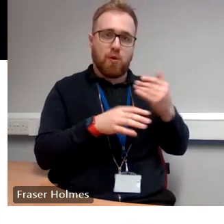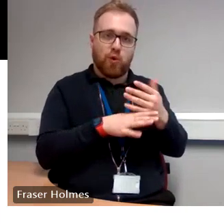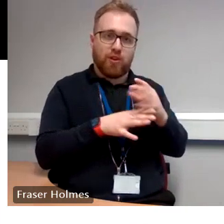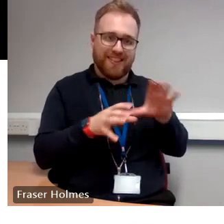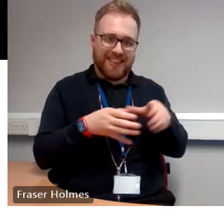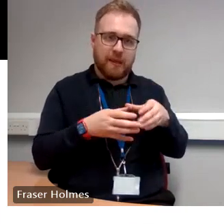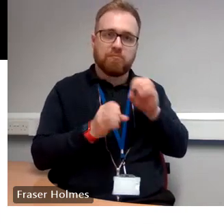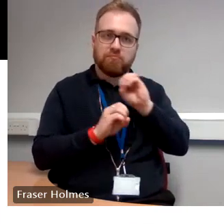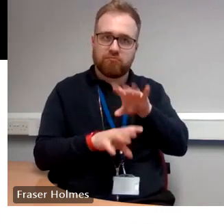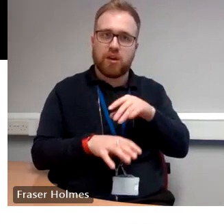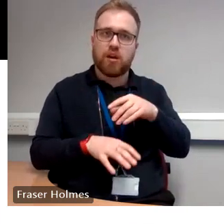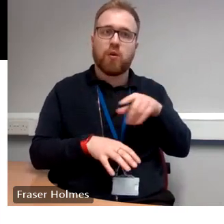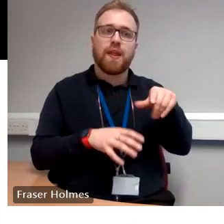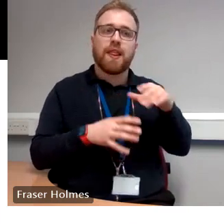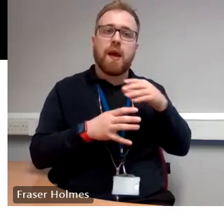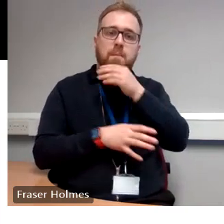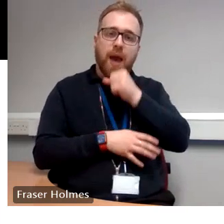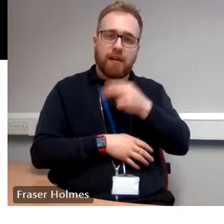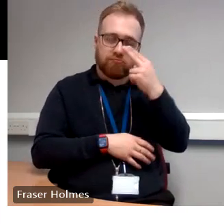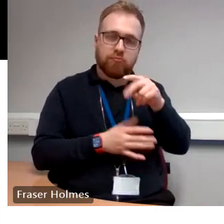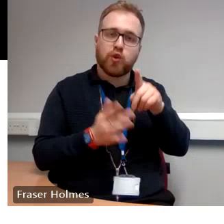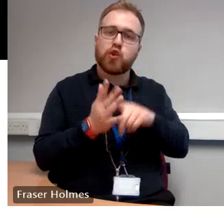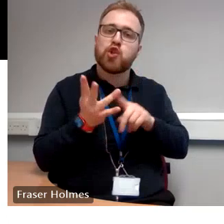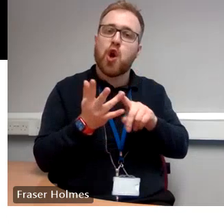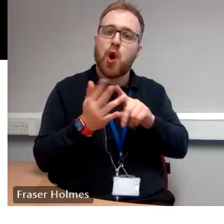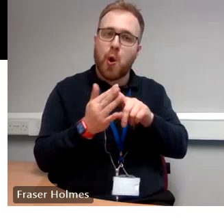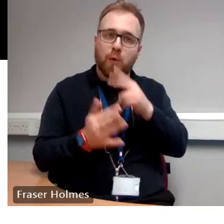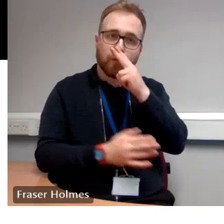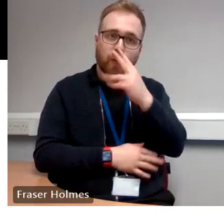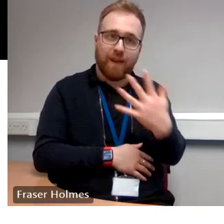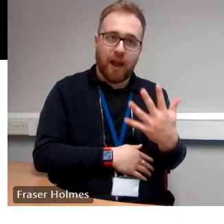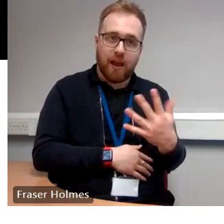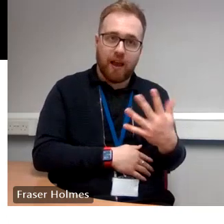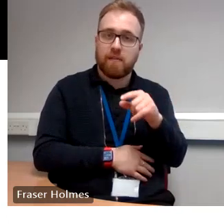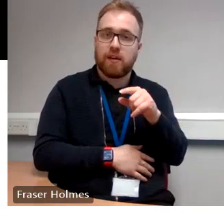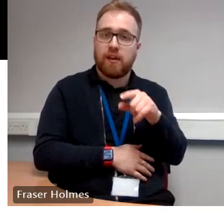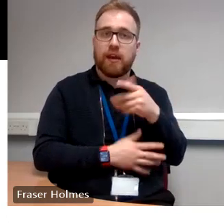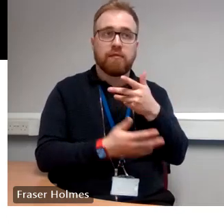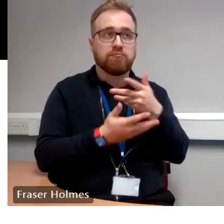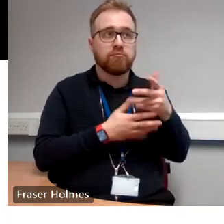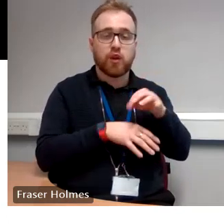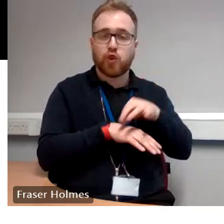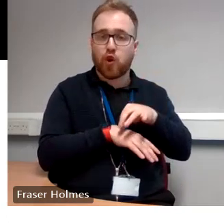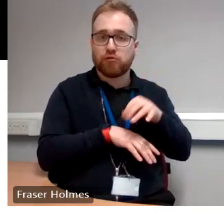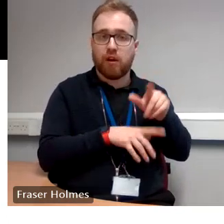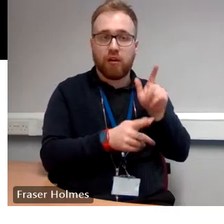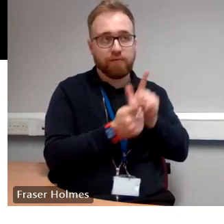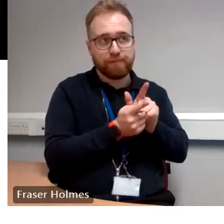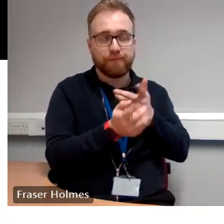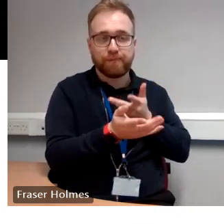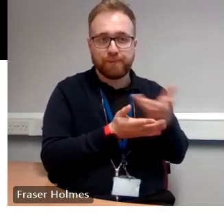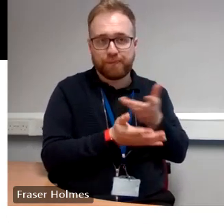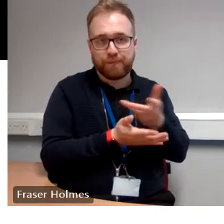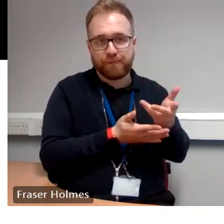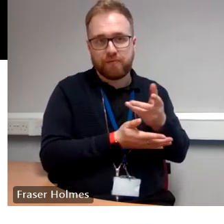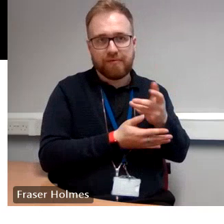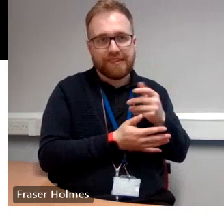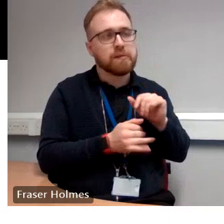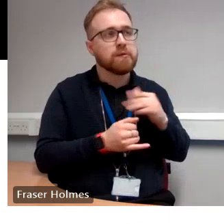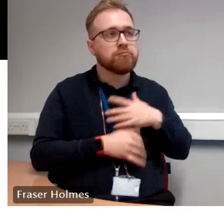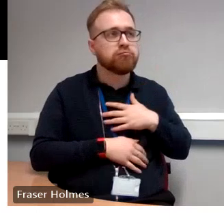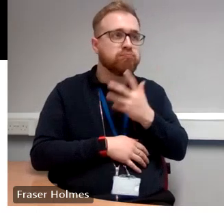with a young man called Joe, who was 25 years old. He'd spoken to his doctor about really experiencing